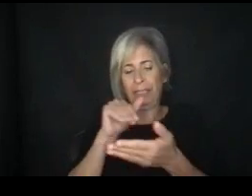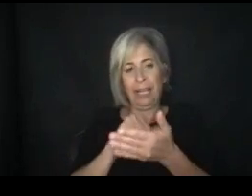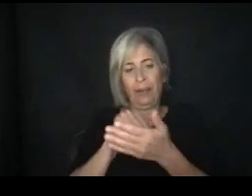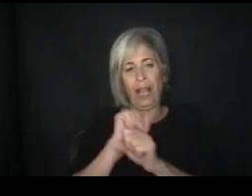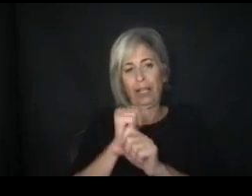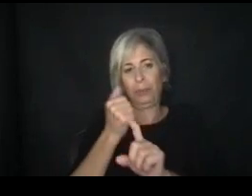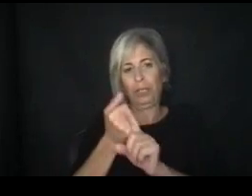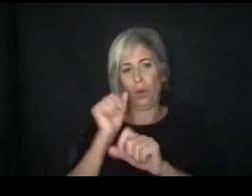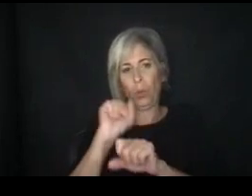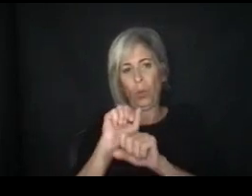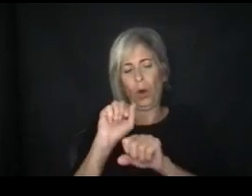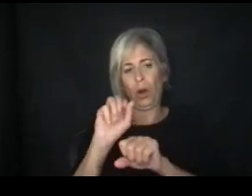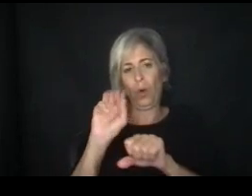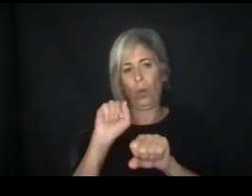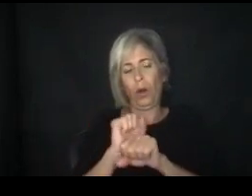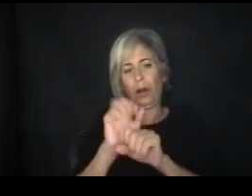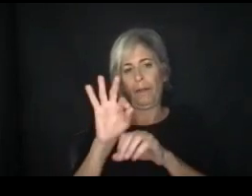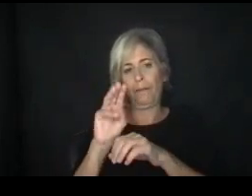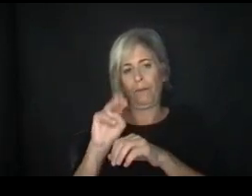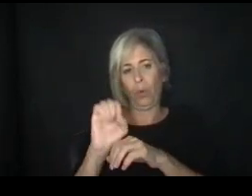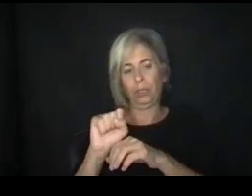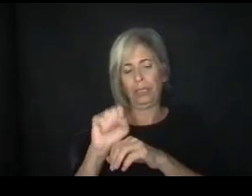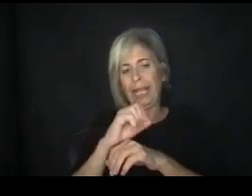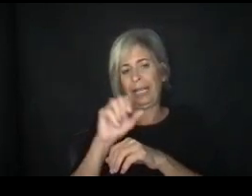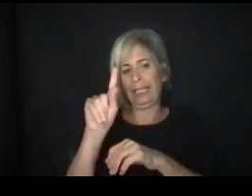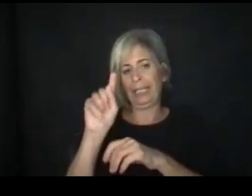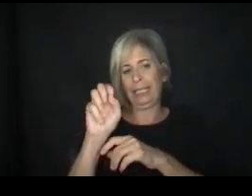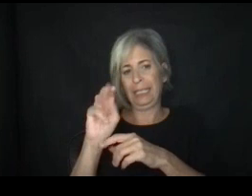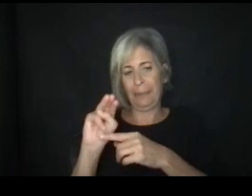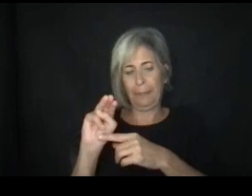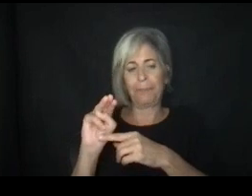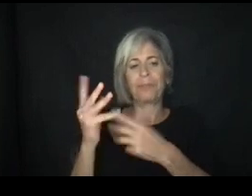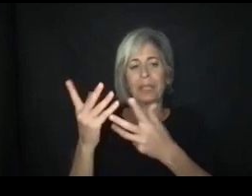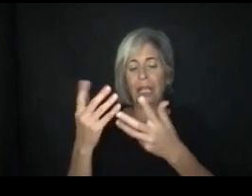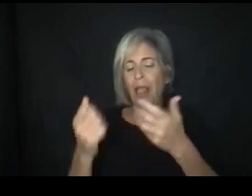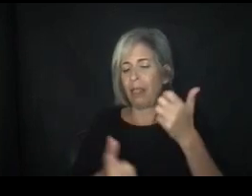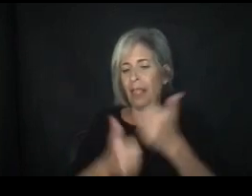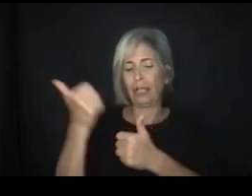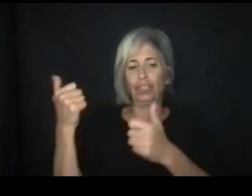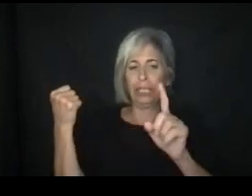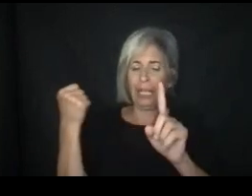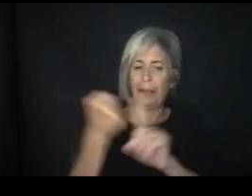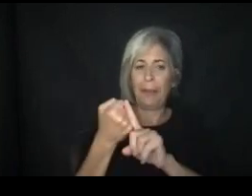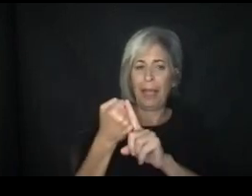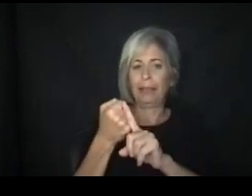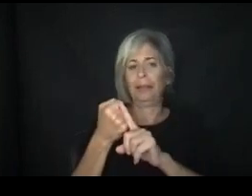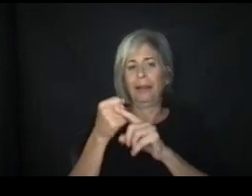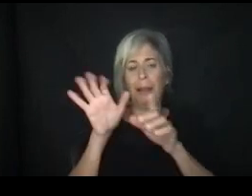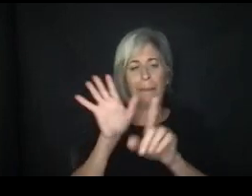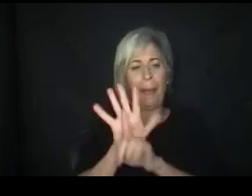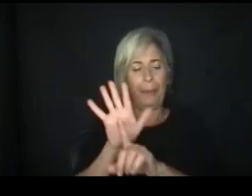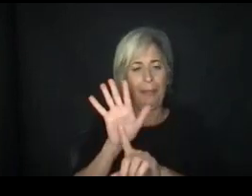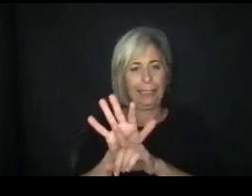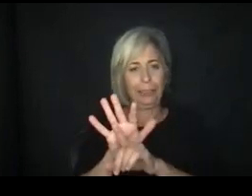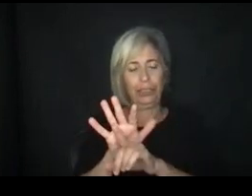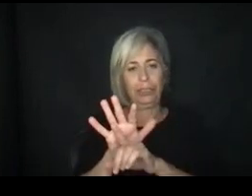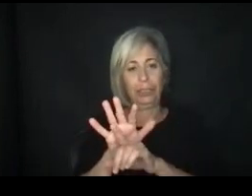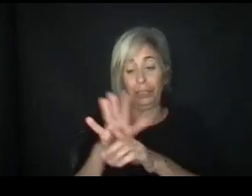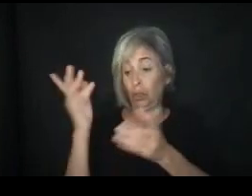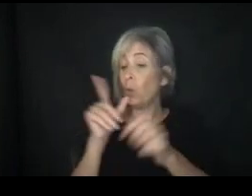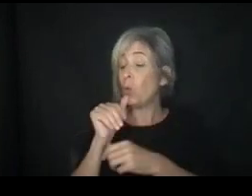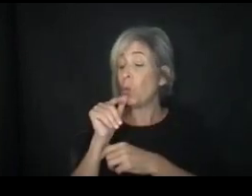Workforce Development, and STEAM. So one of the largest impacted population were